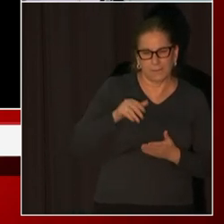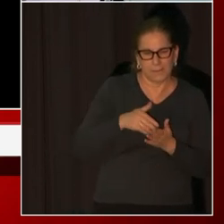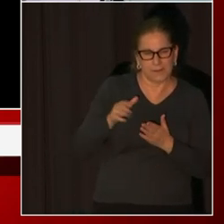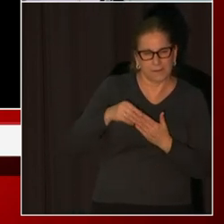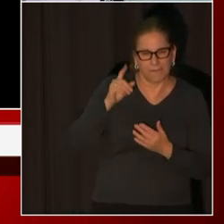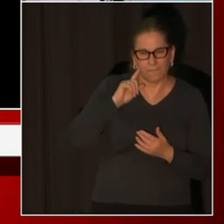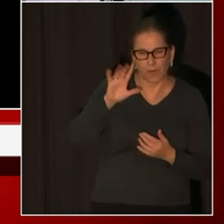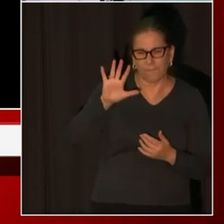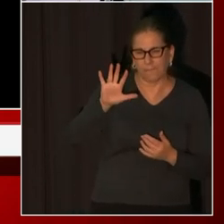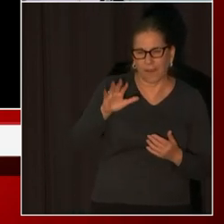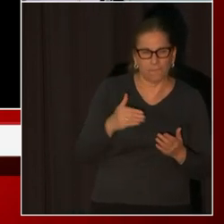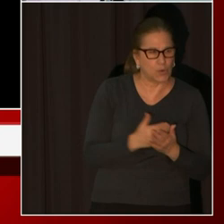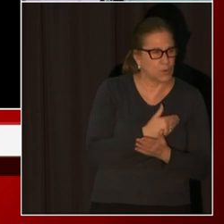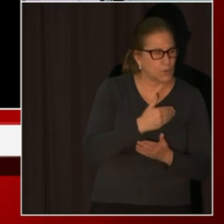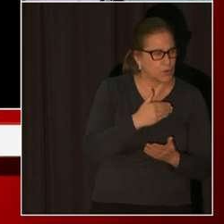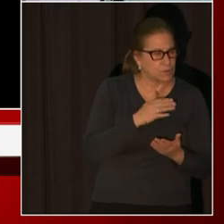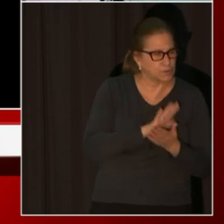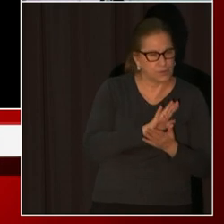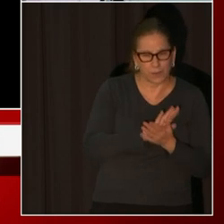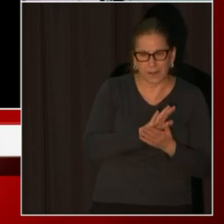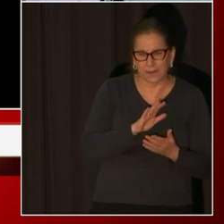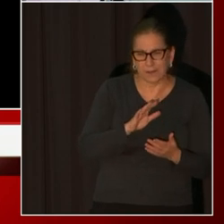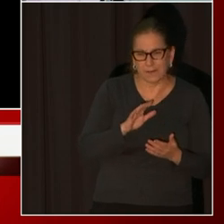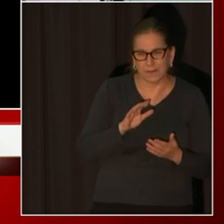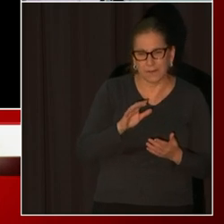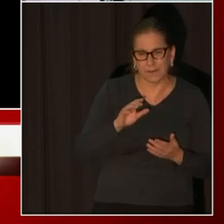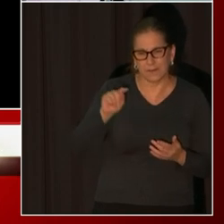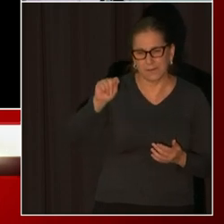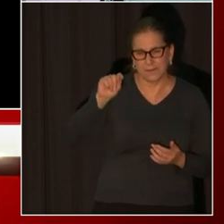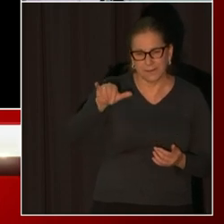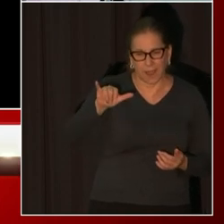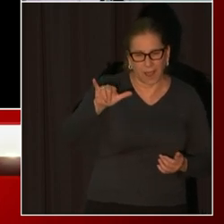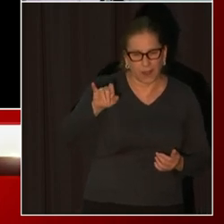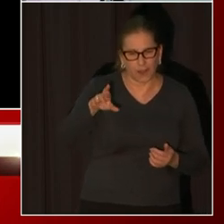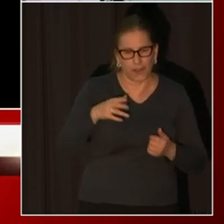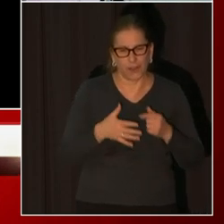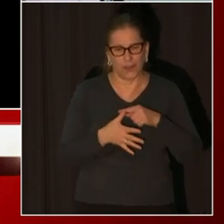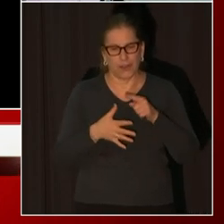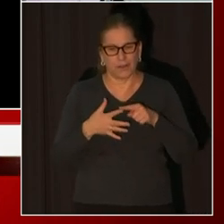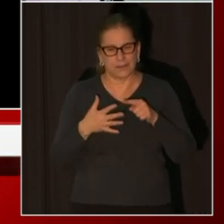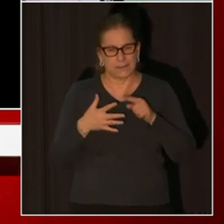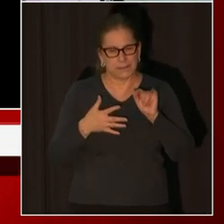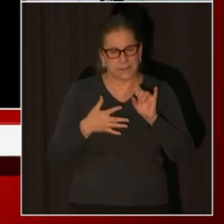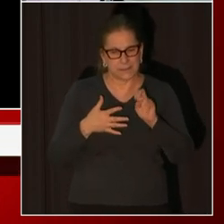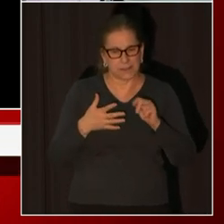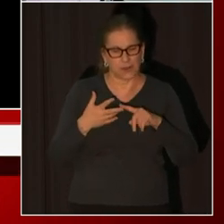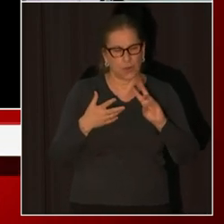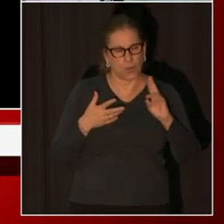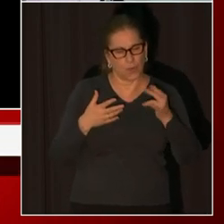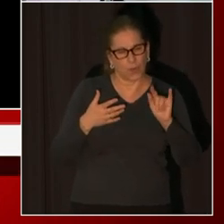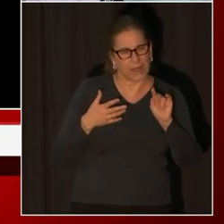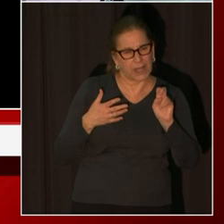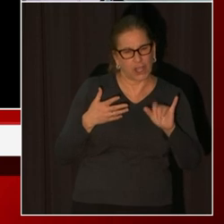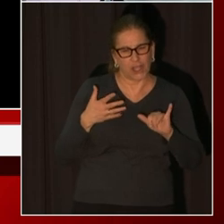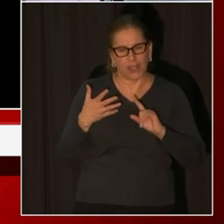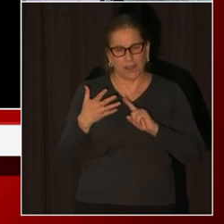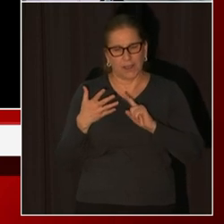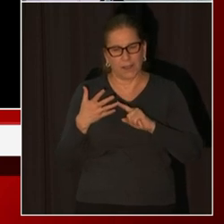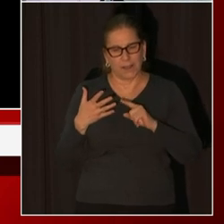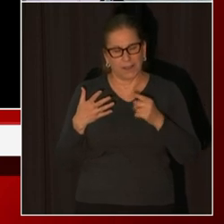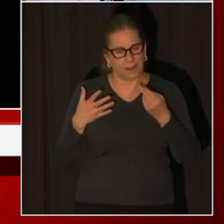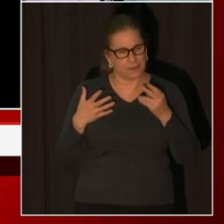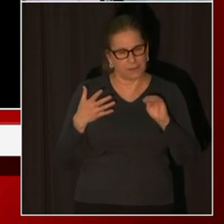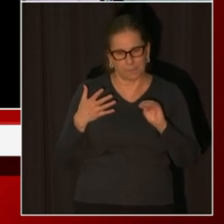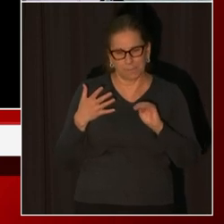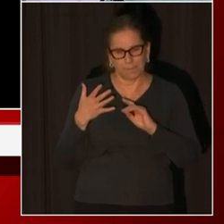process, those being Tyler and Seaton, Whittier, Ketchum, and Burville are the 5 the new PACE